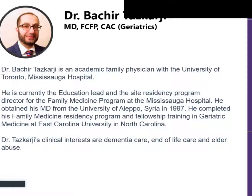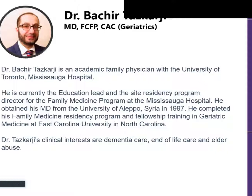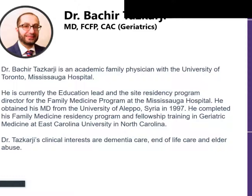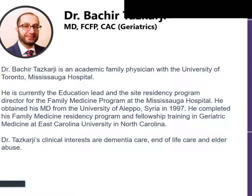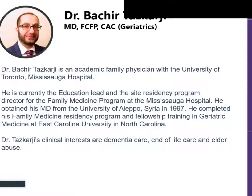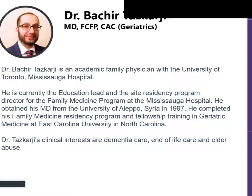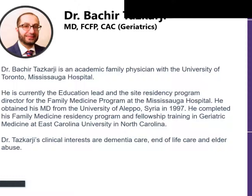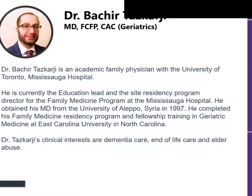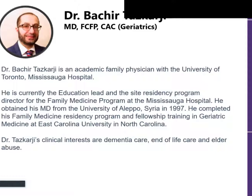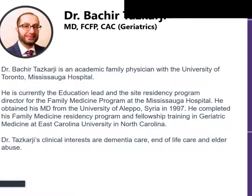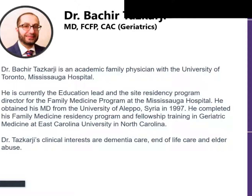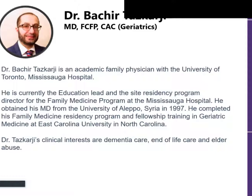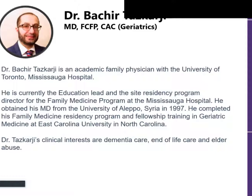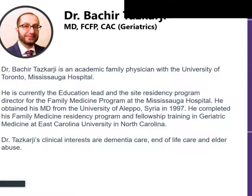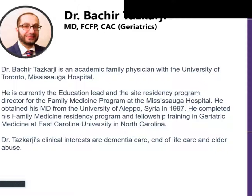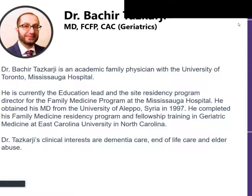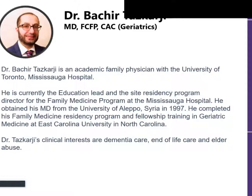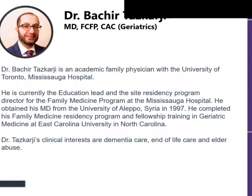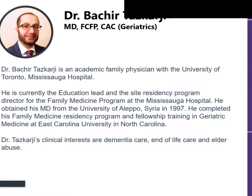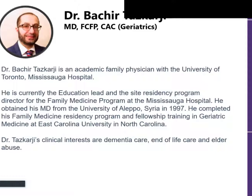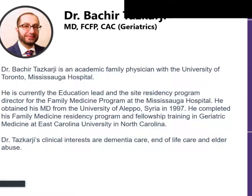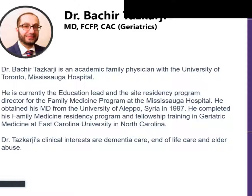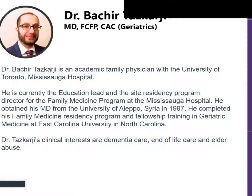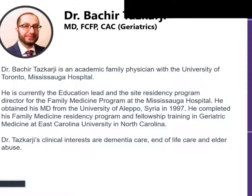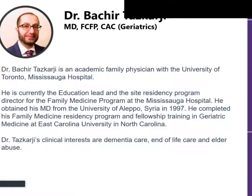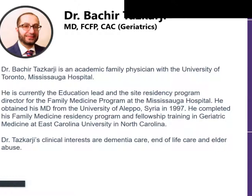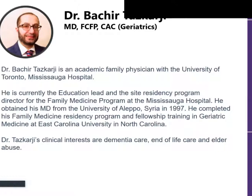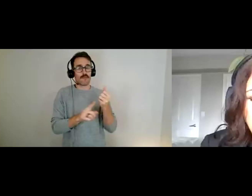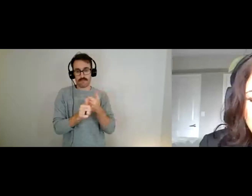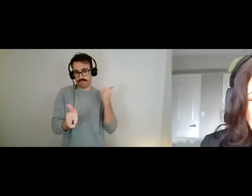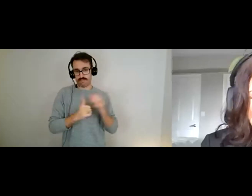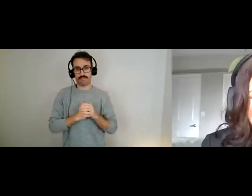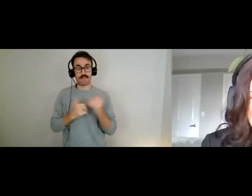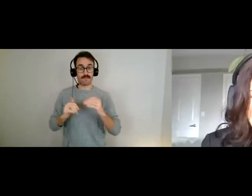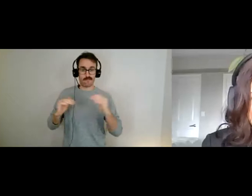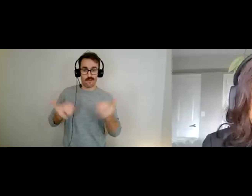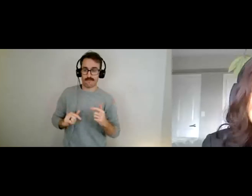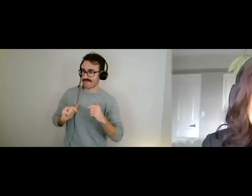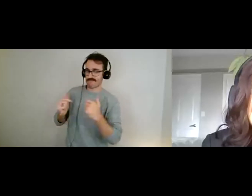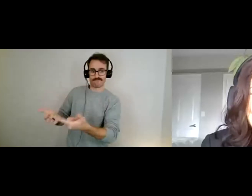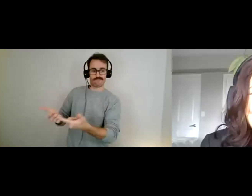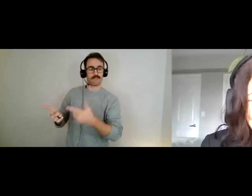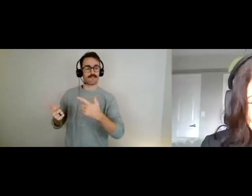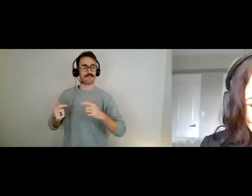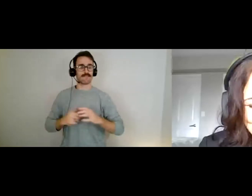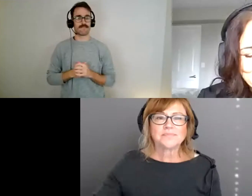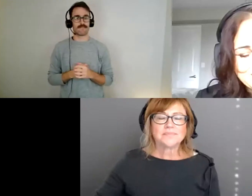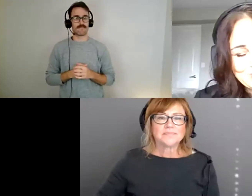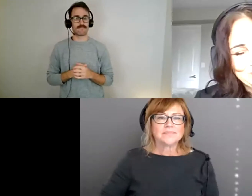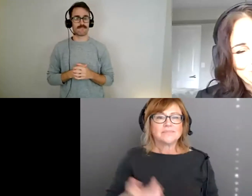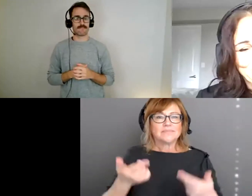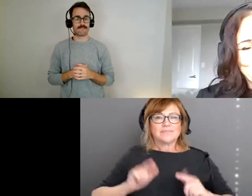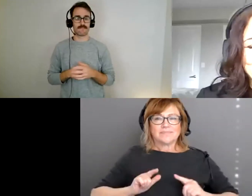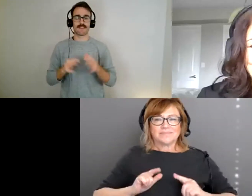and elder abuse. So welcome, Dr. Bachir Tazkarji, and I will pass the presentation over to you. Thank you so